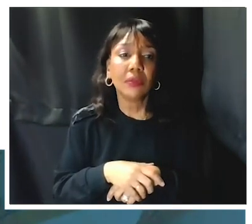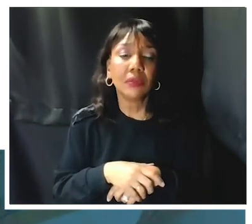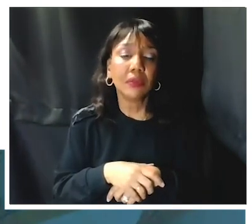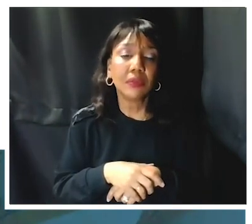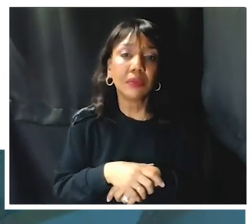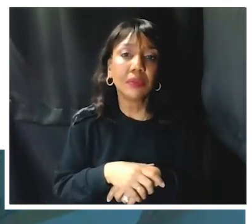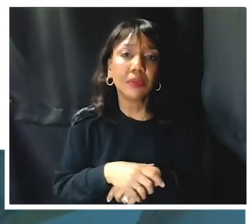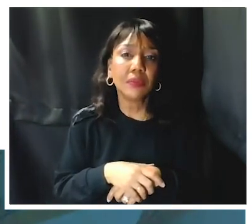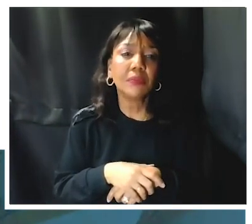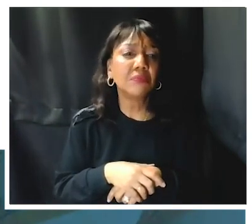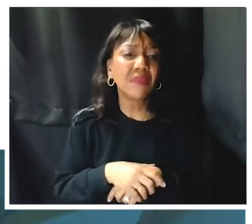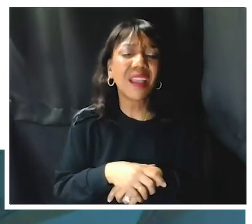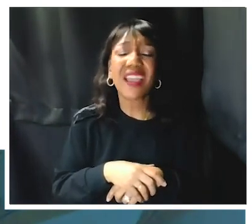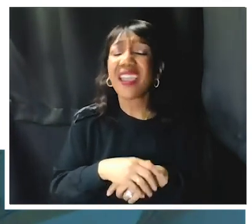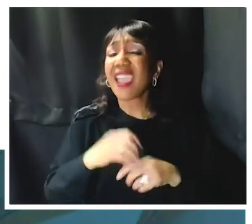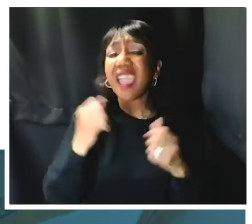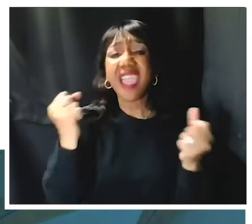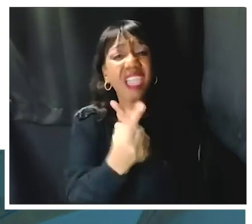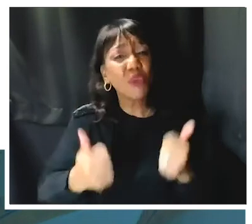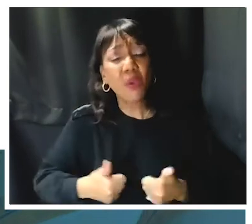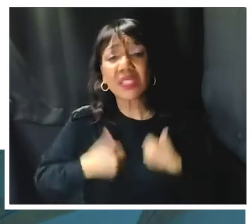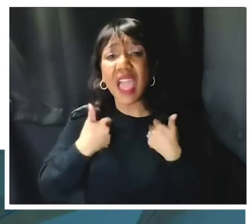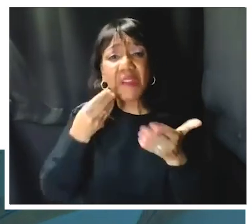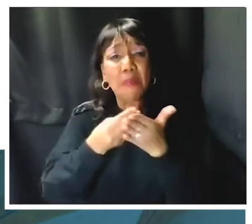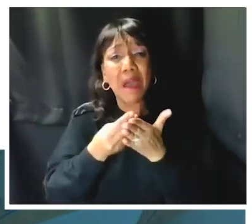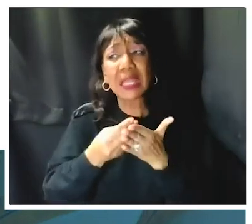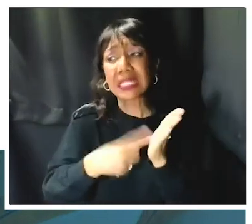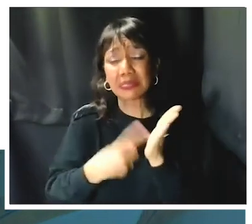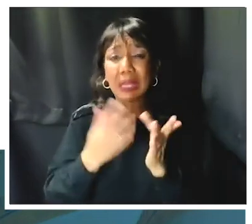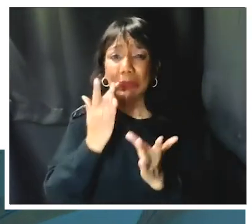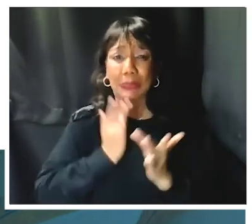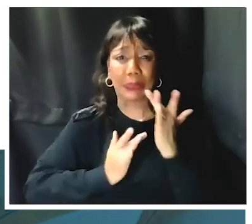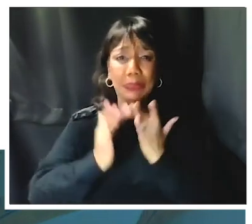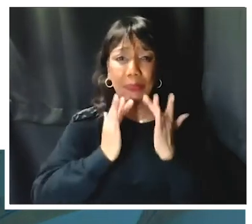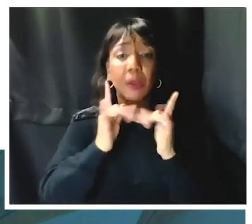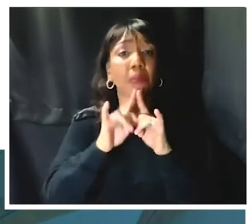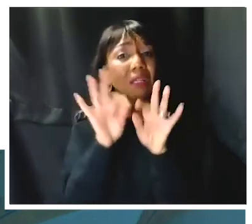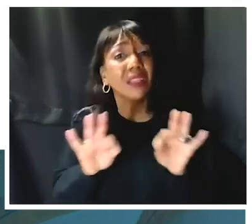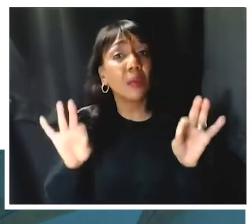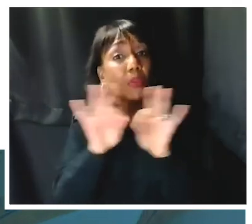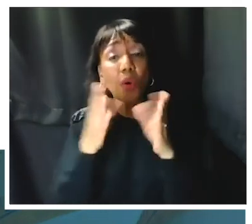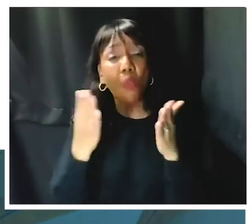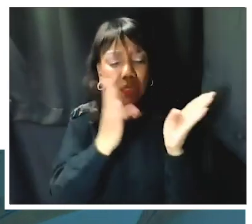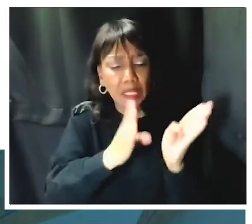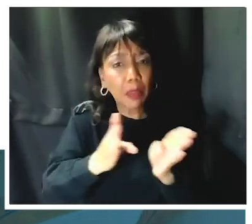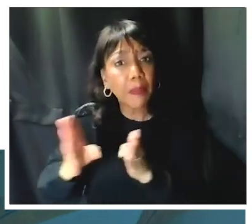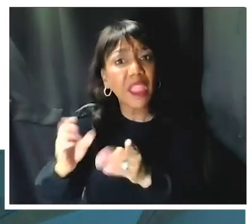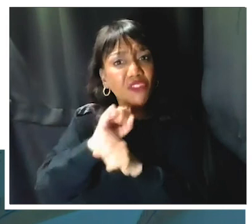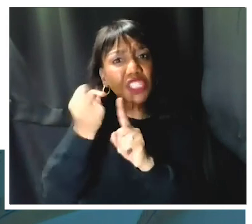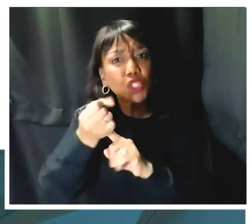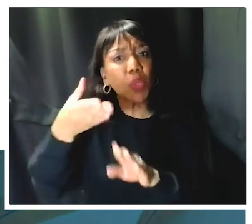At some point in mostly everyone's life, money can get tight. However, it is important to prepare for